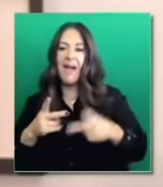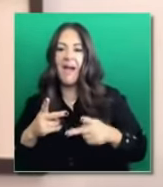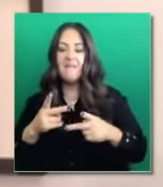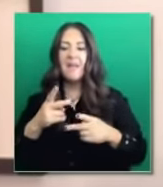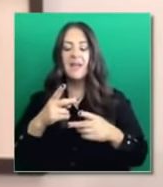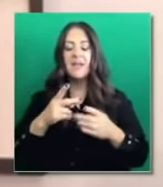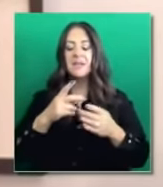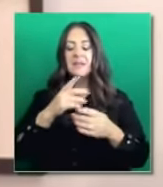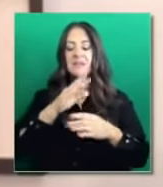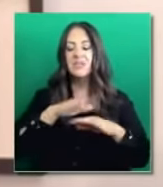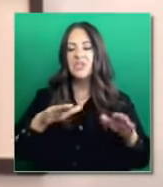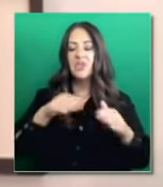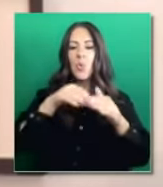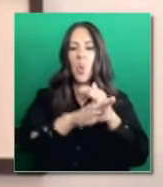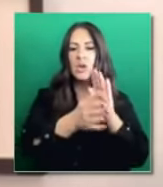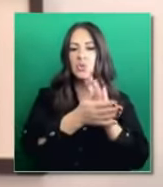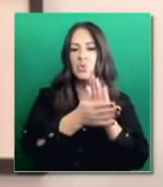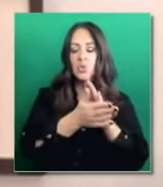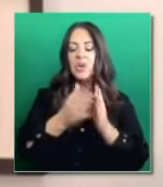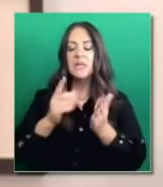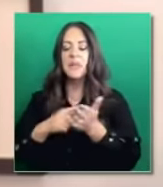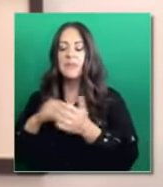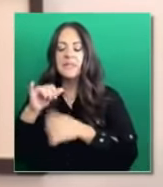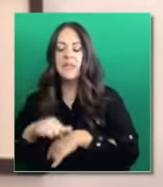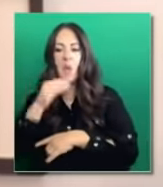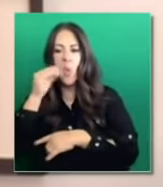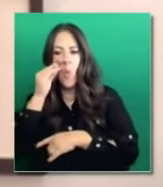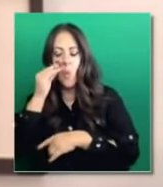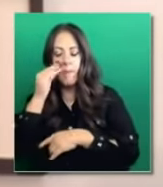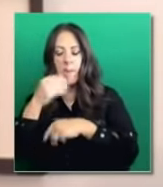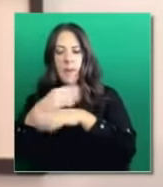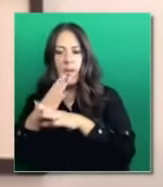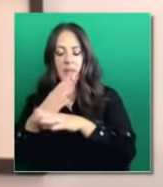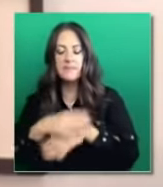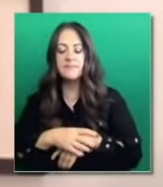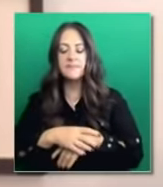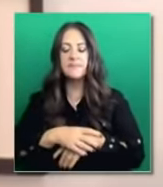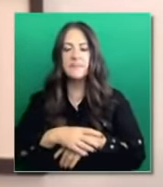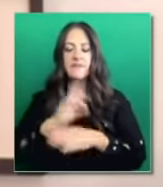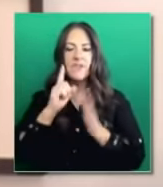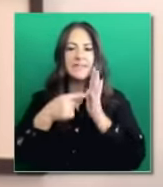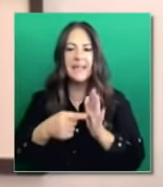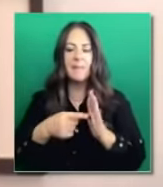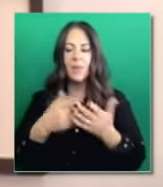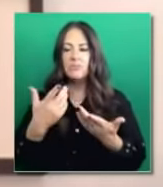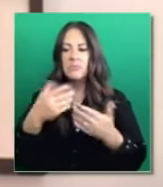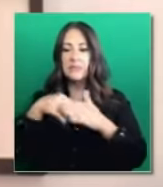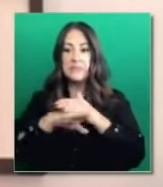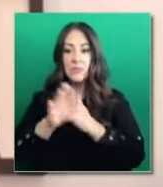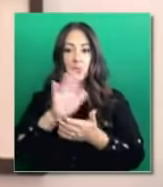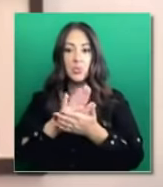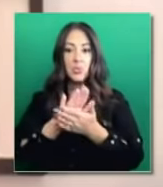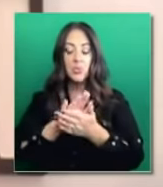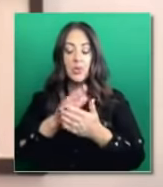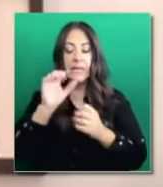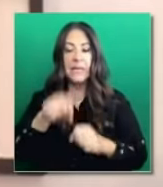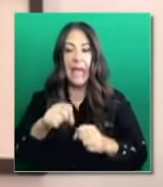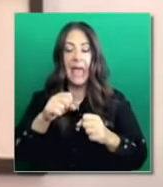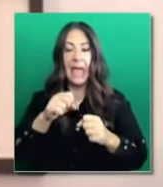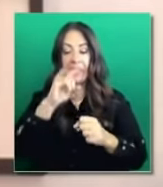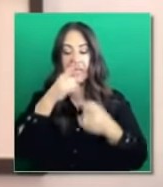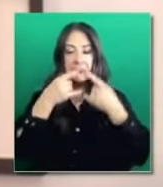determine, can they maintain physical distancing of 6 feet with the space that they have? Some districts will be better able to do